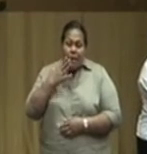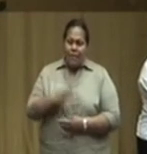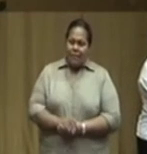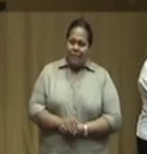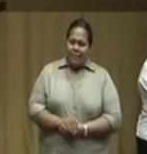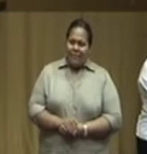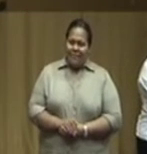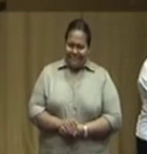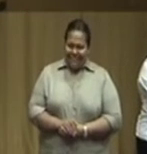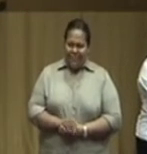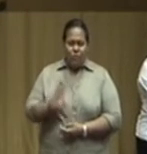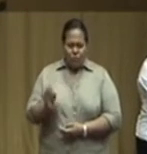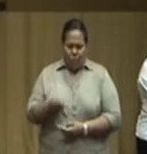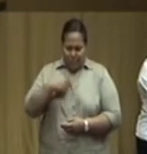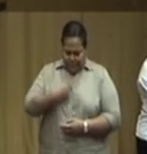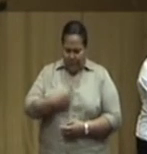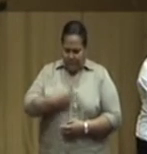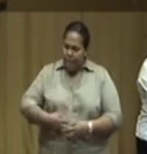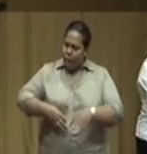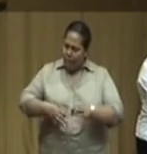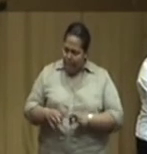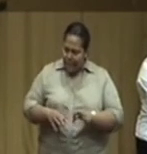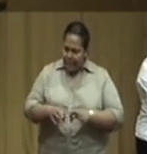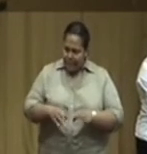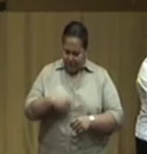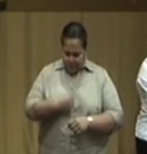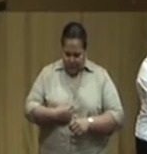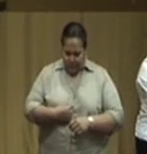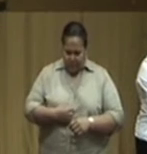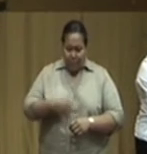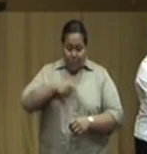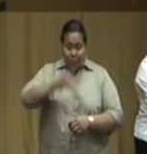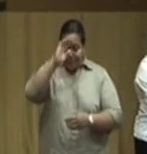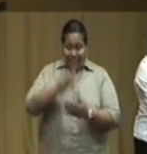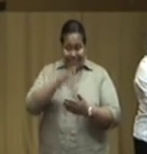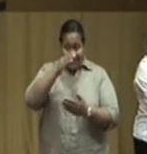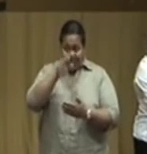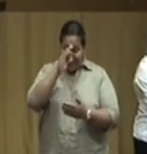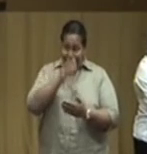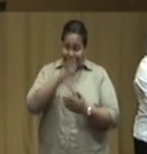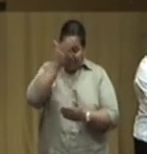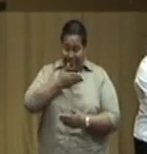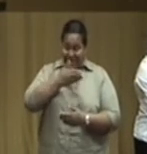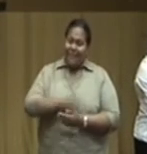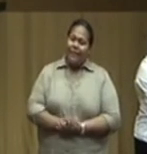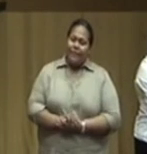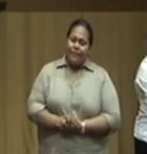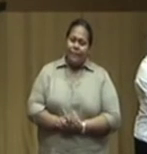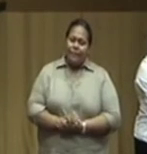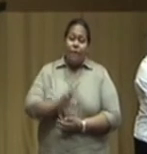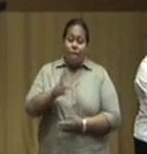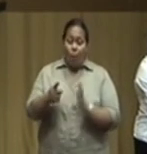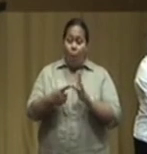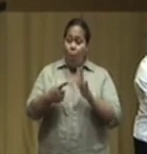navigate ourselves. So as a student, as a visual impaired student, for the open education